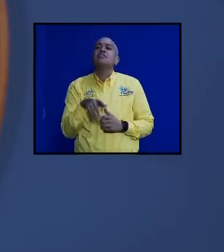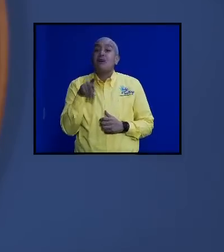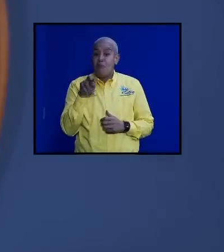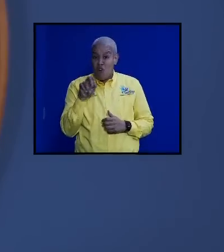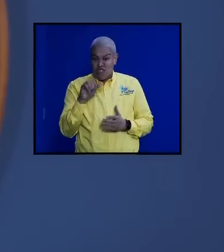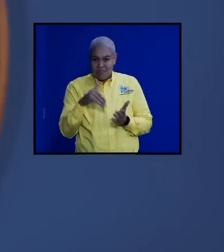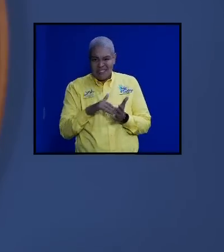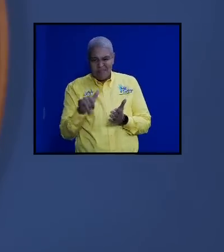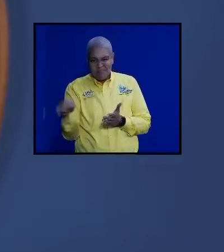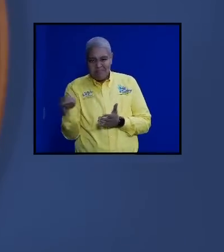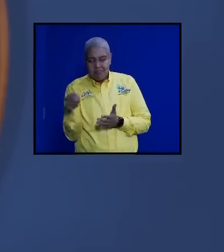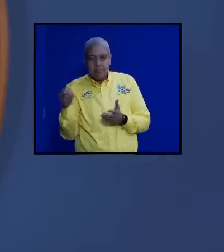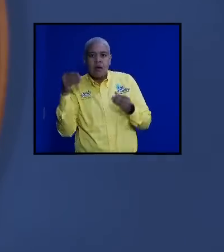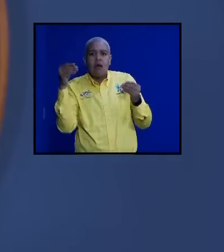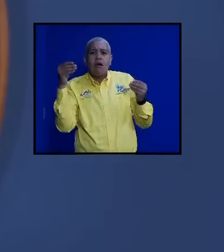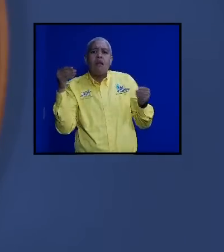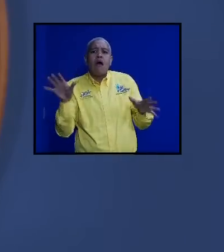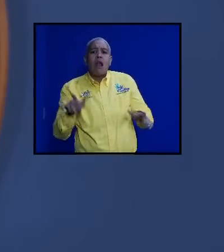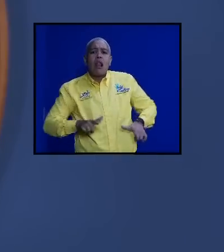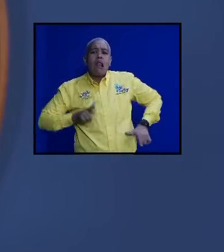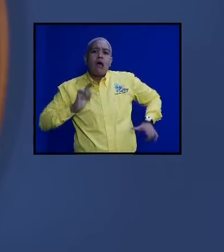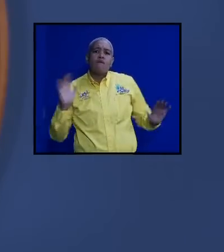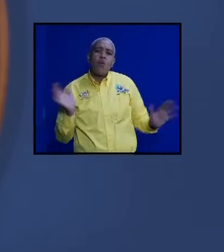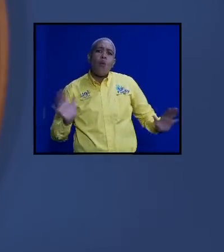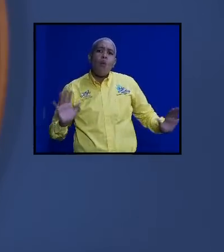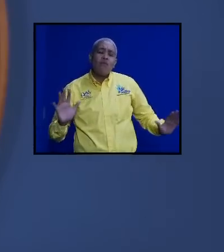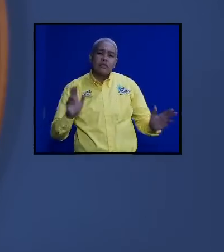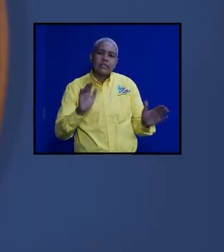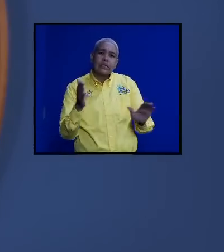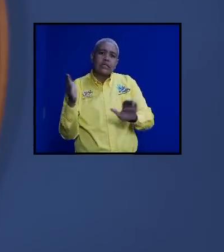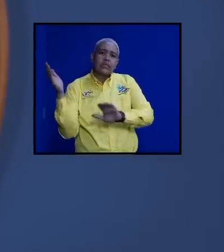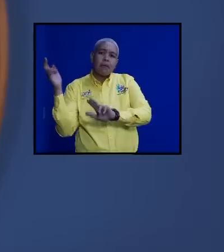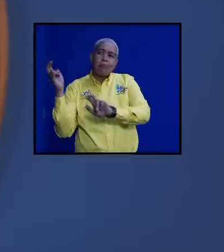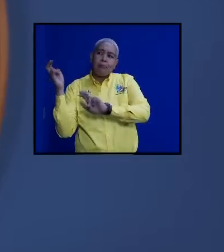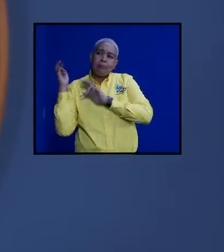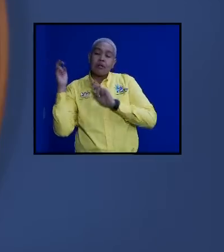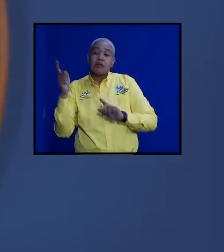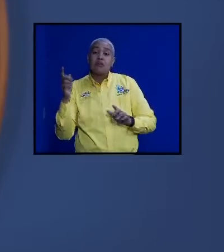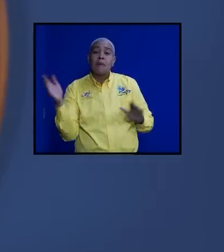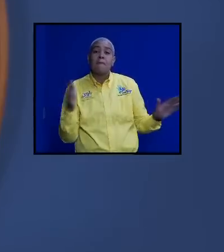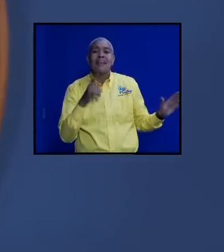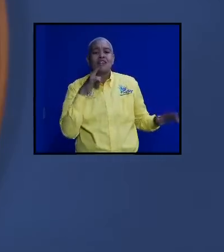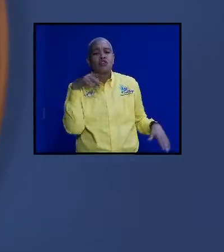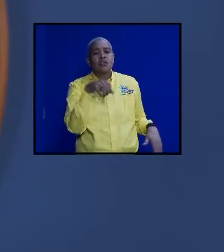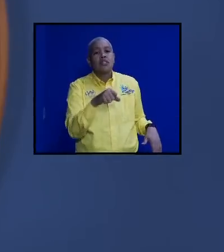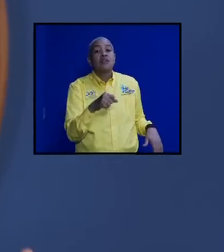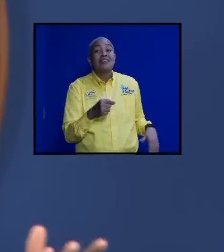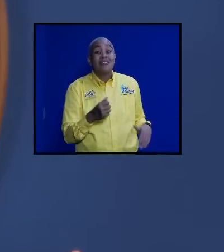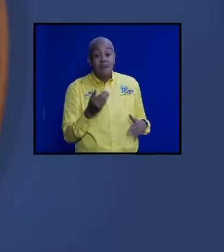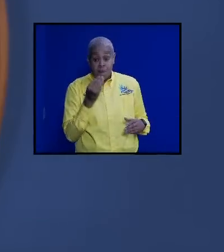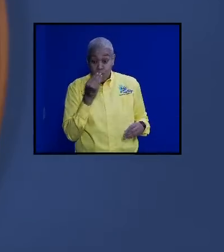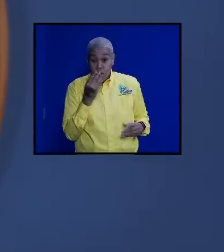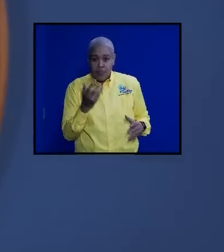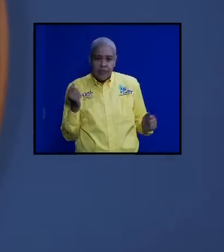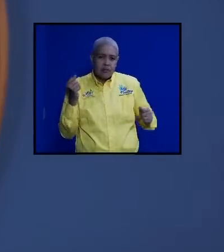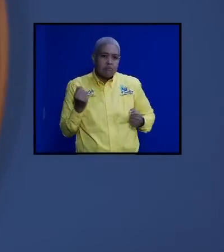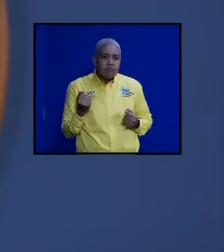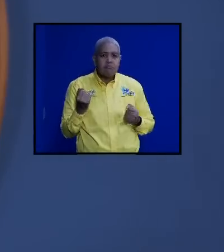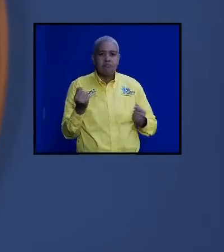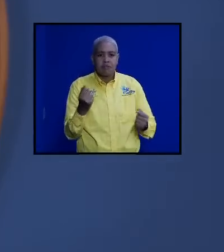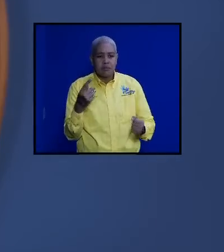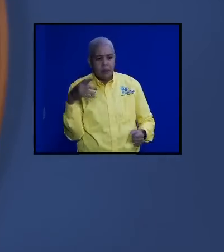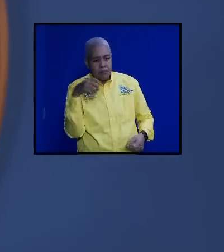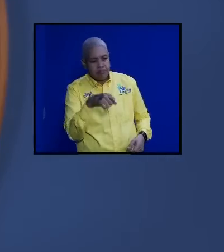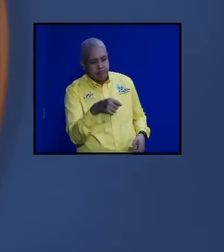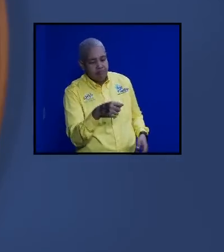in significant loss of lives. There were plans to hijack goods in transit, which we know would have resulted